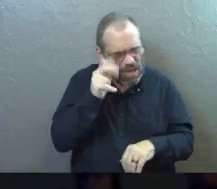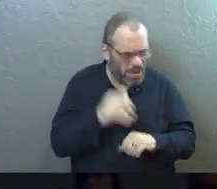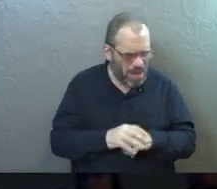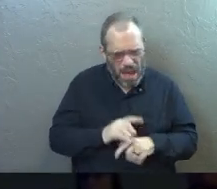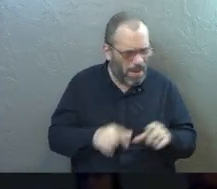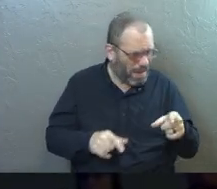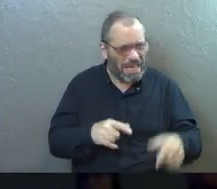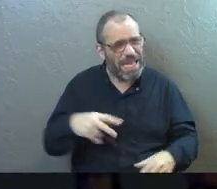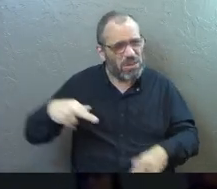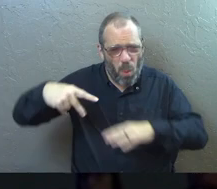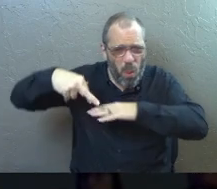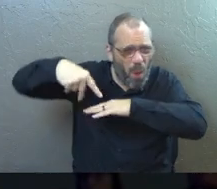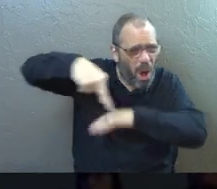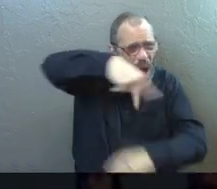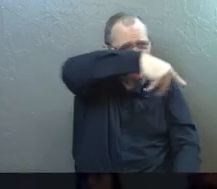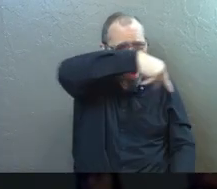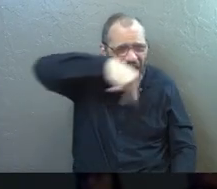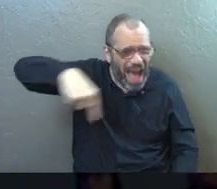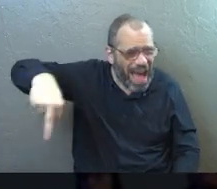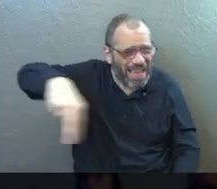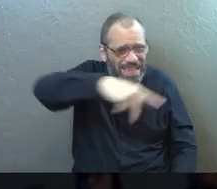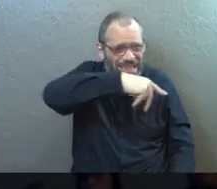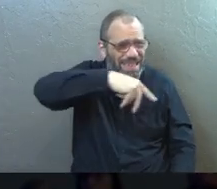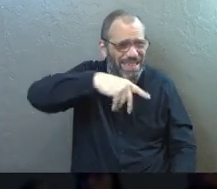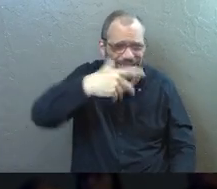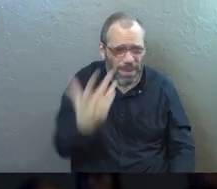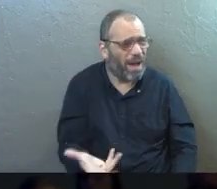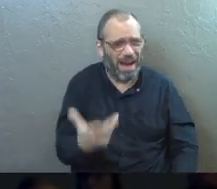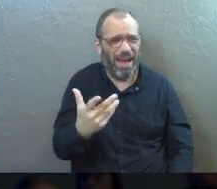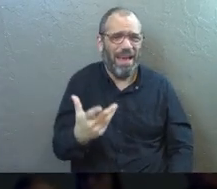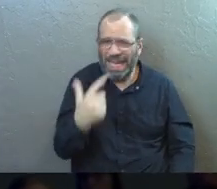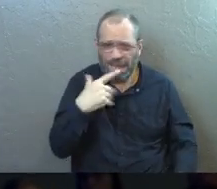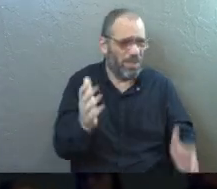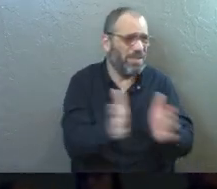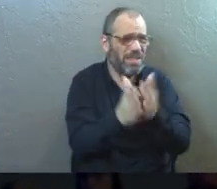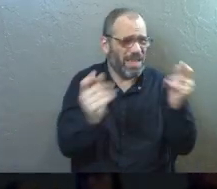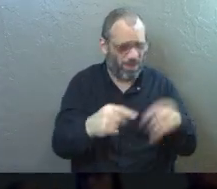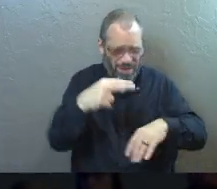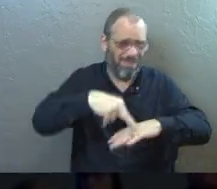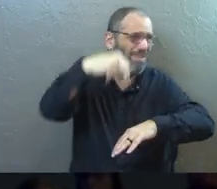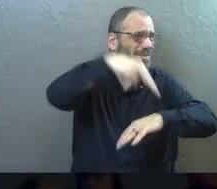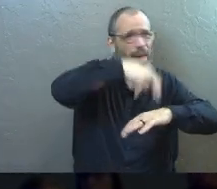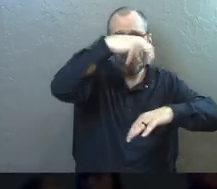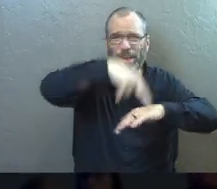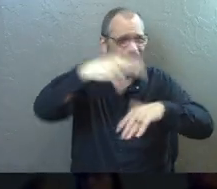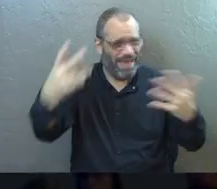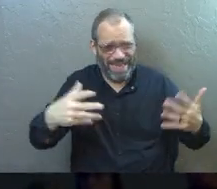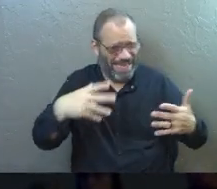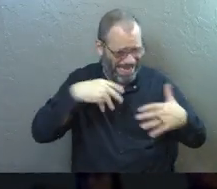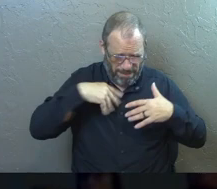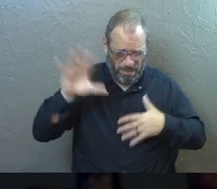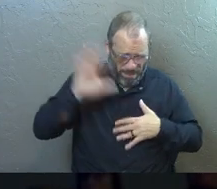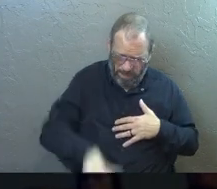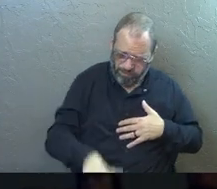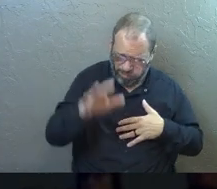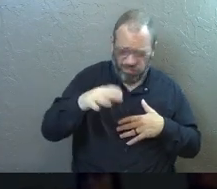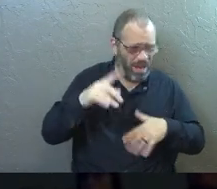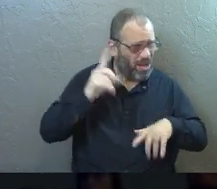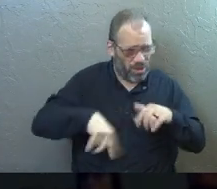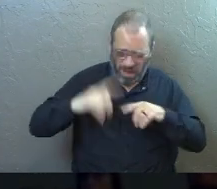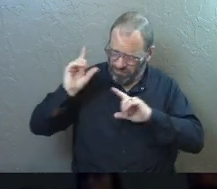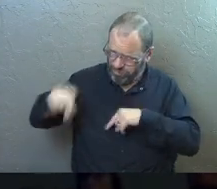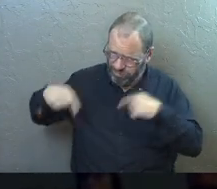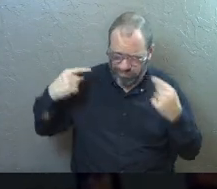like, this guy's walking. Like, you got to bring correction right now. You know what I mean? Like, can we not just celebrate this guy jumping around? This guy who's able to walk when he hasn't been able